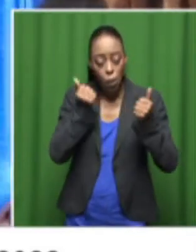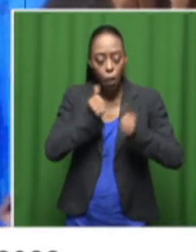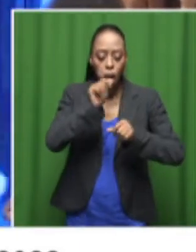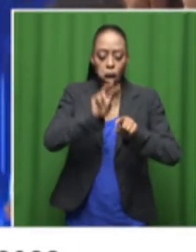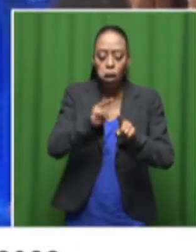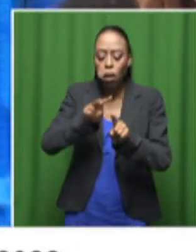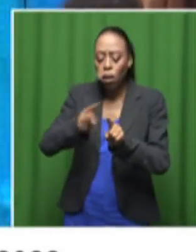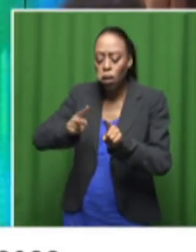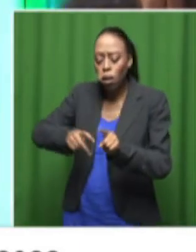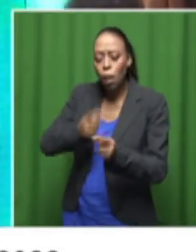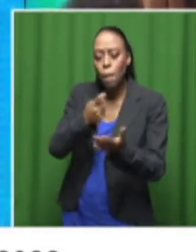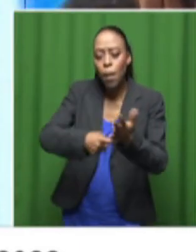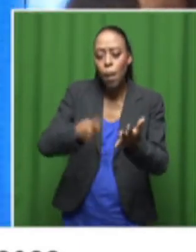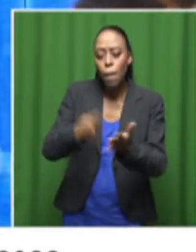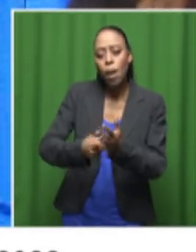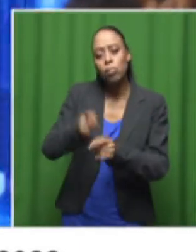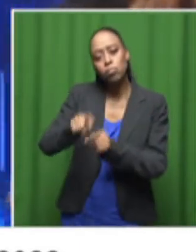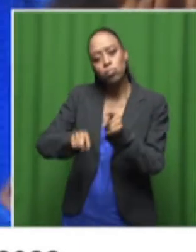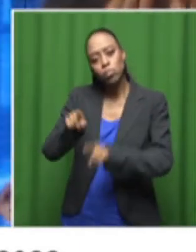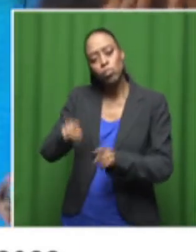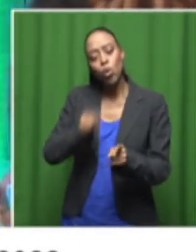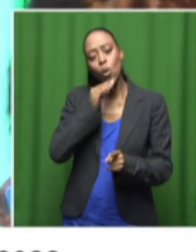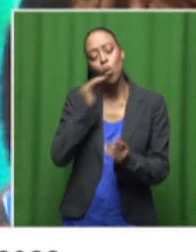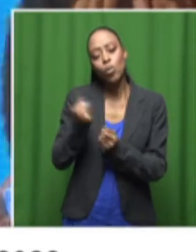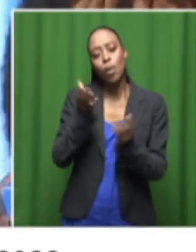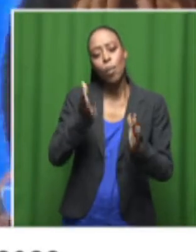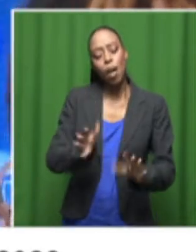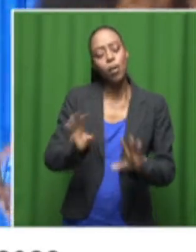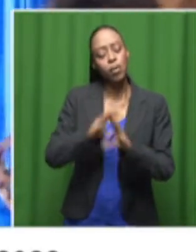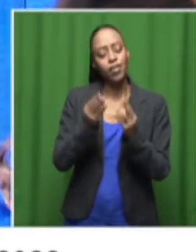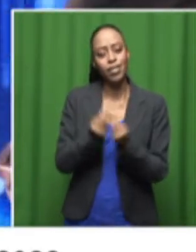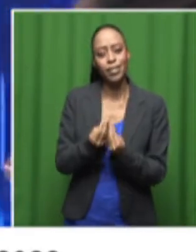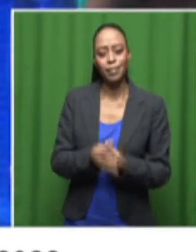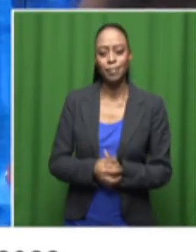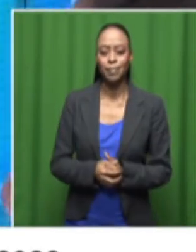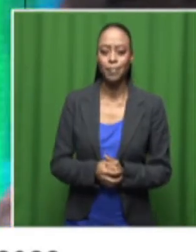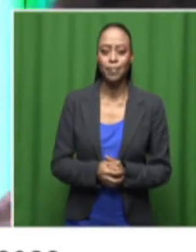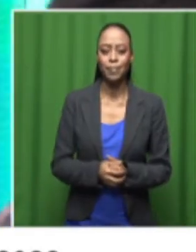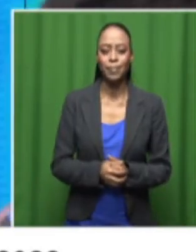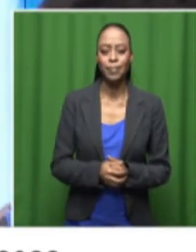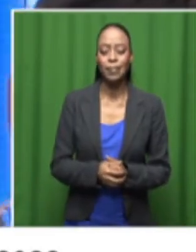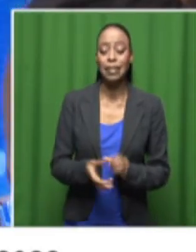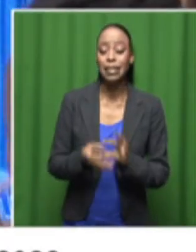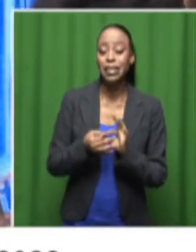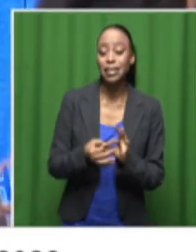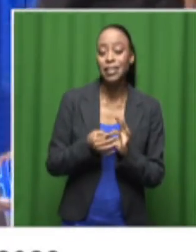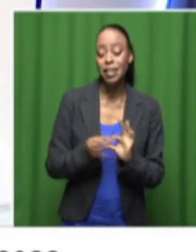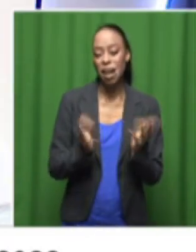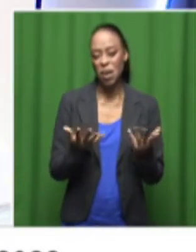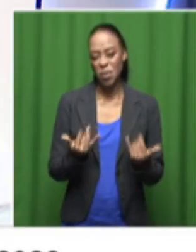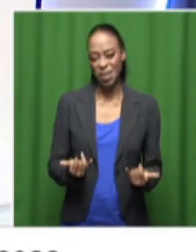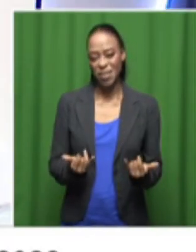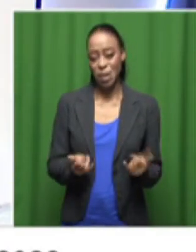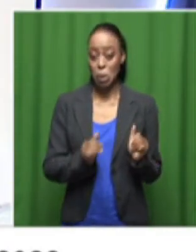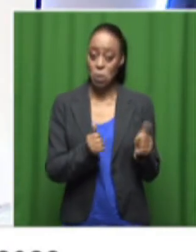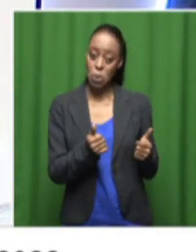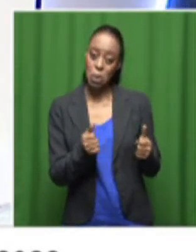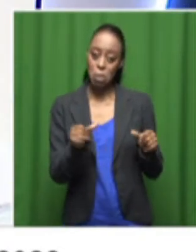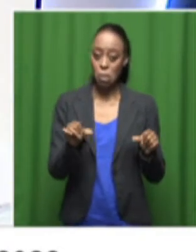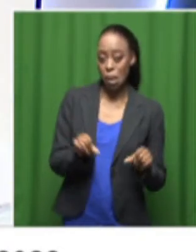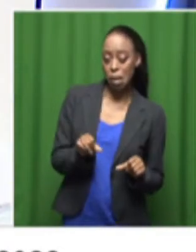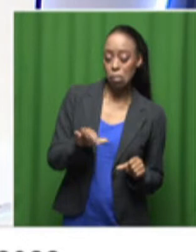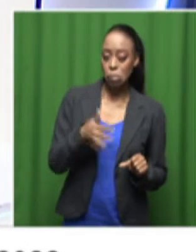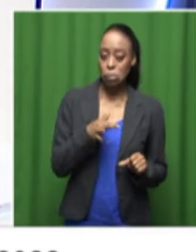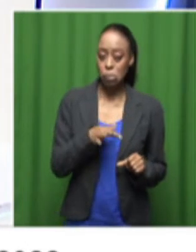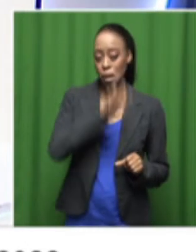prices offered by various suppliers and so forth. What is the relationship looking like now between